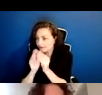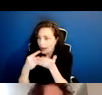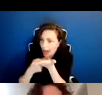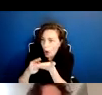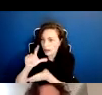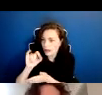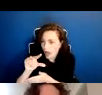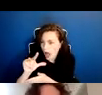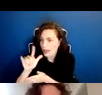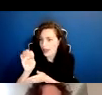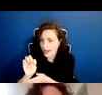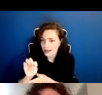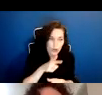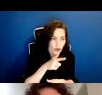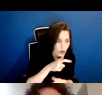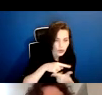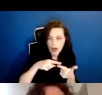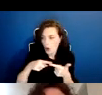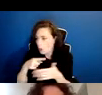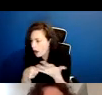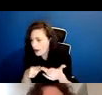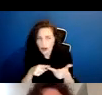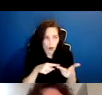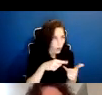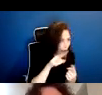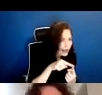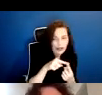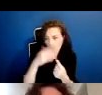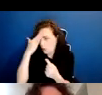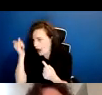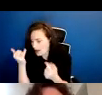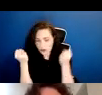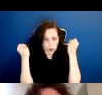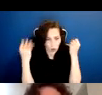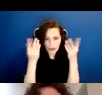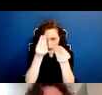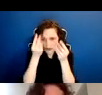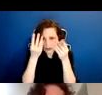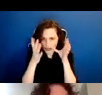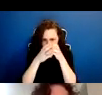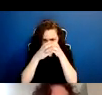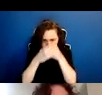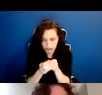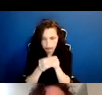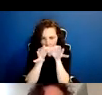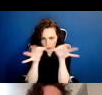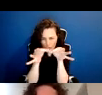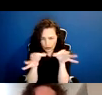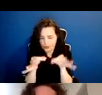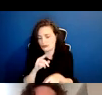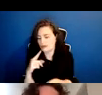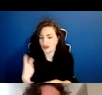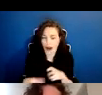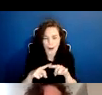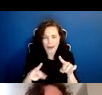the who, what, when, where, why. That's a lot to pack into 1 to 2 lines. I think it's a